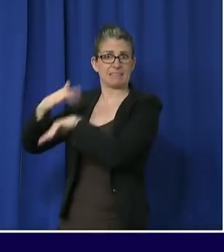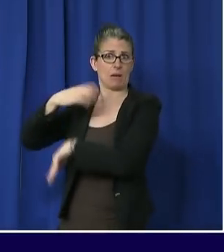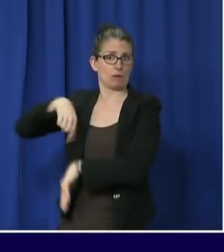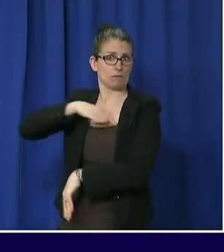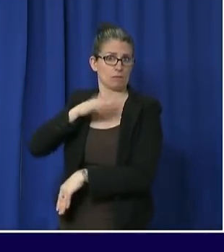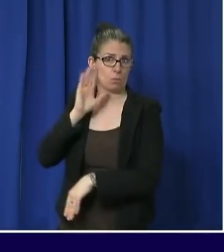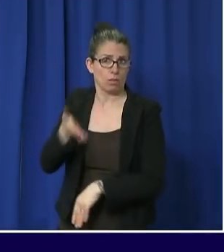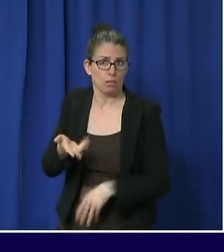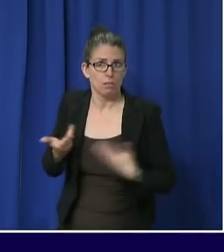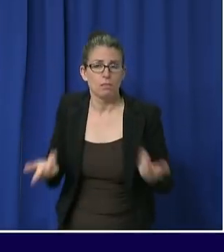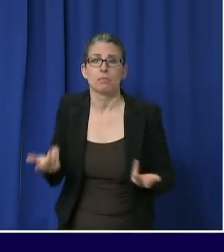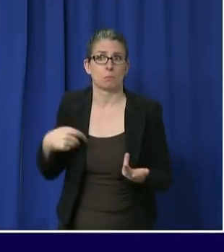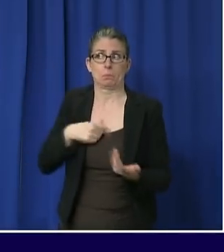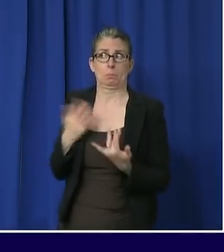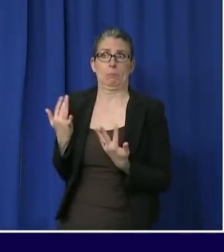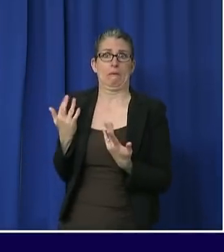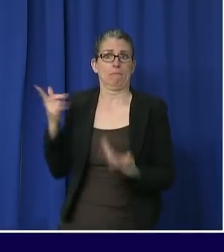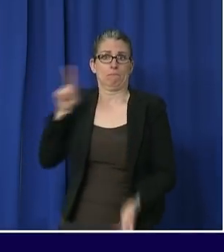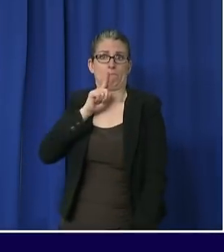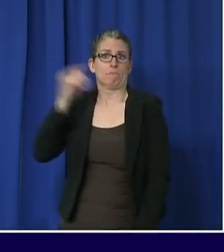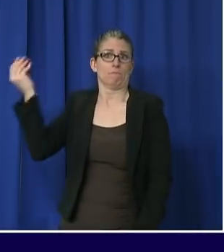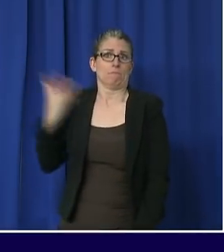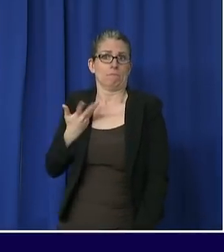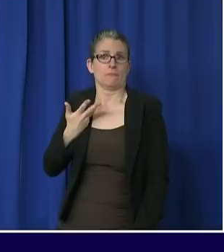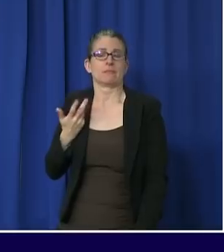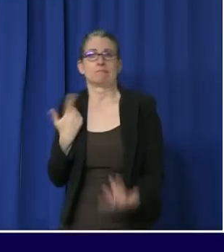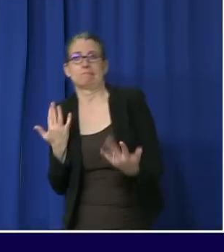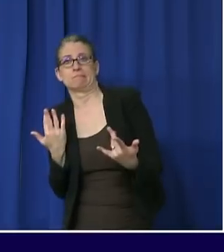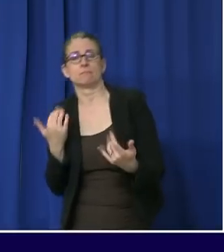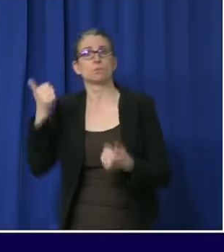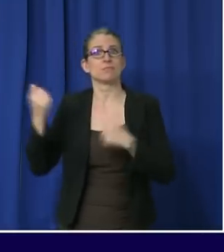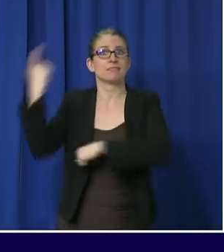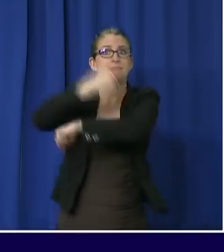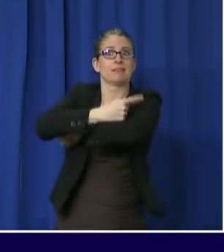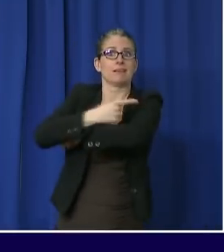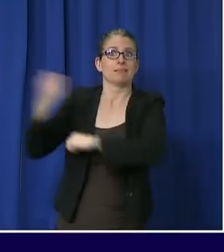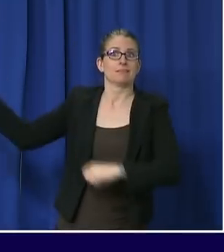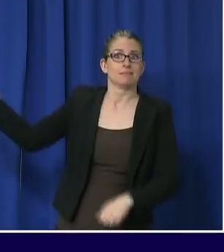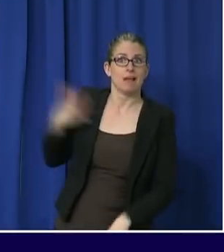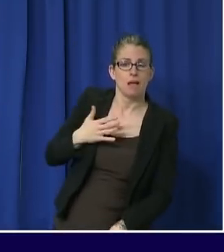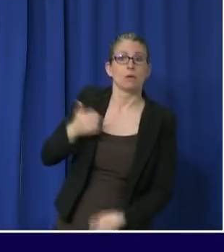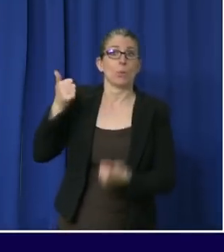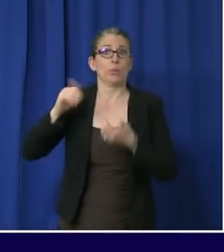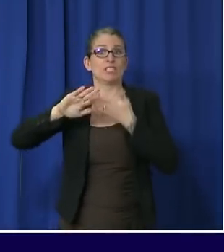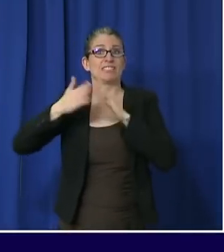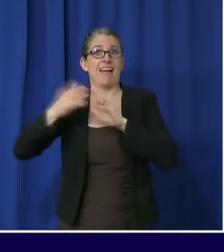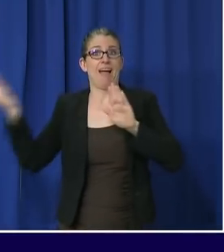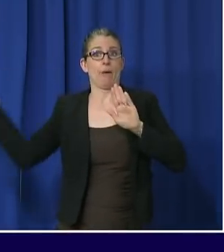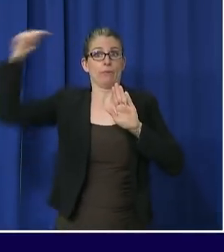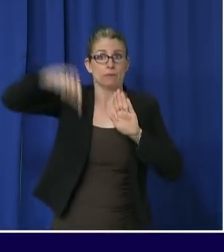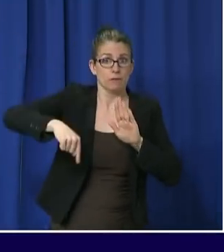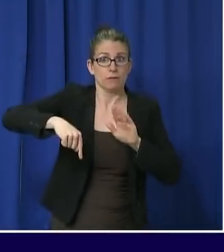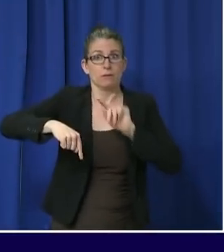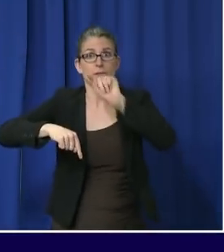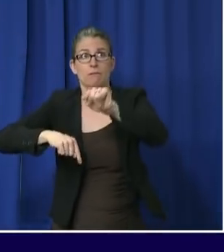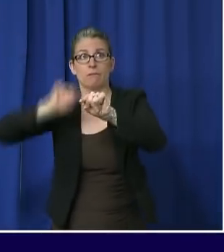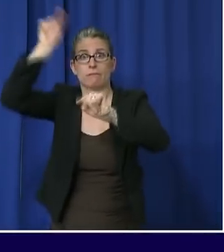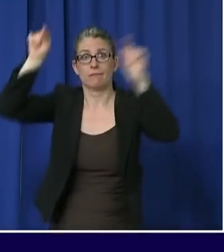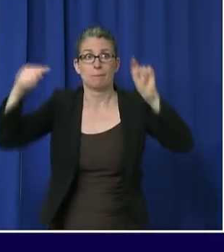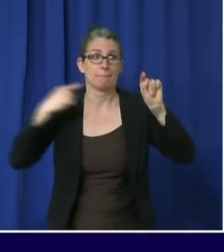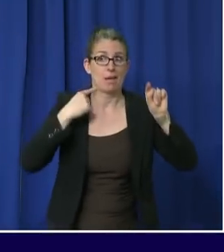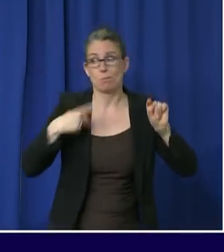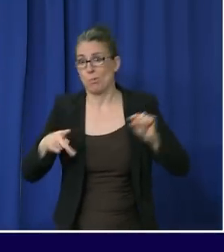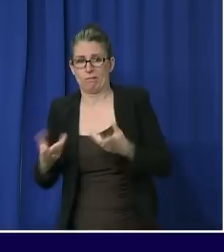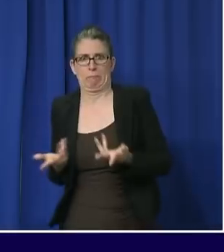we get includes a date, place, and time of that delivery. As soon as we do get confirmation that the remdesivir has